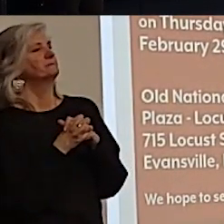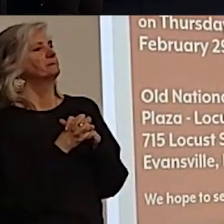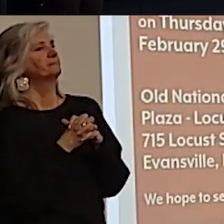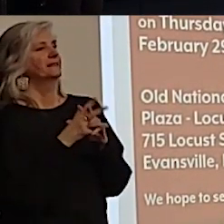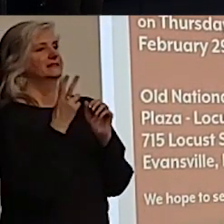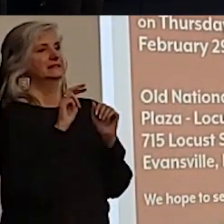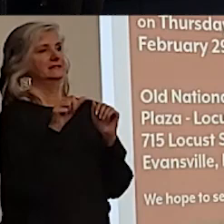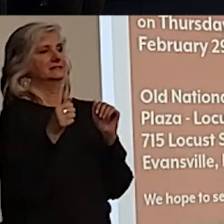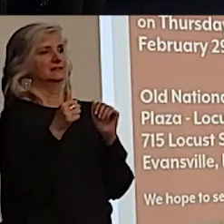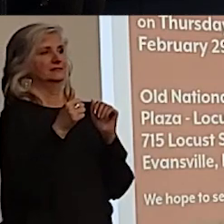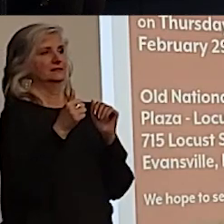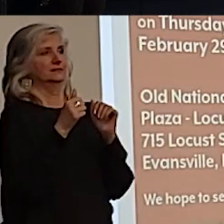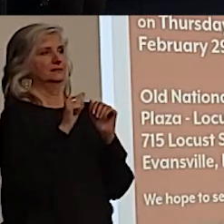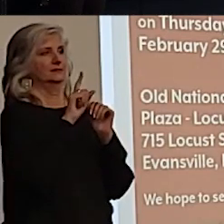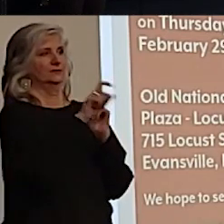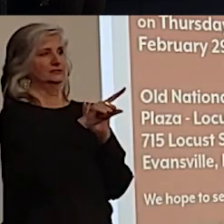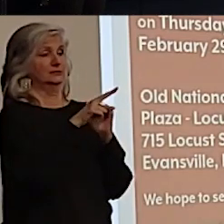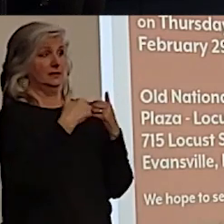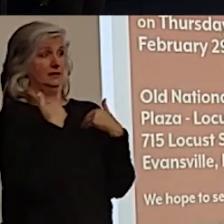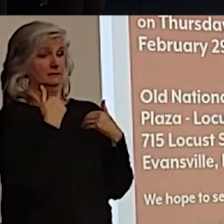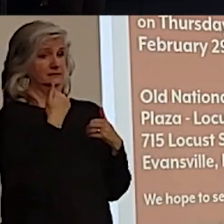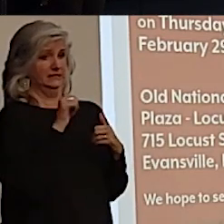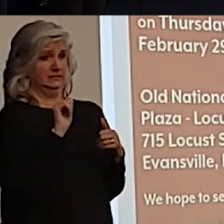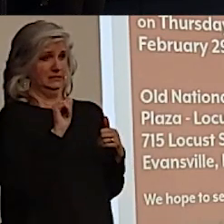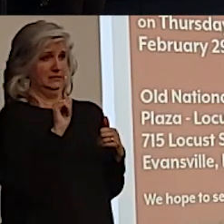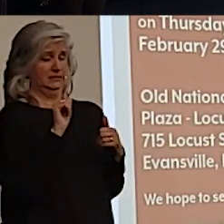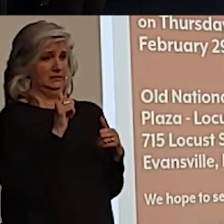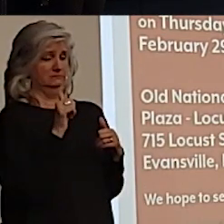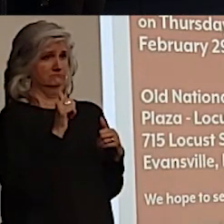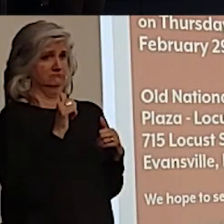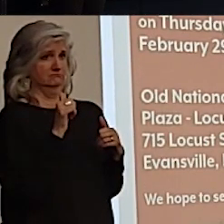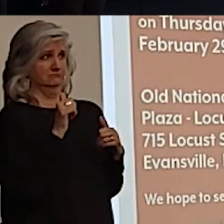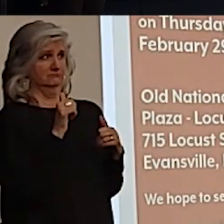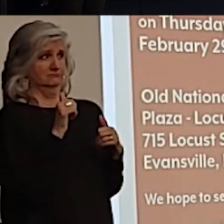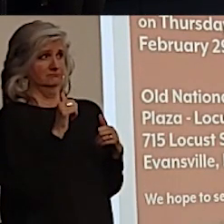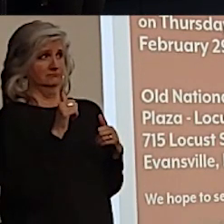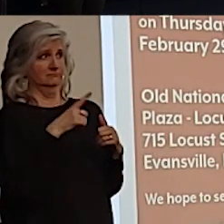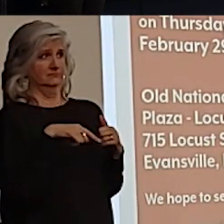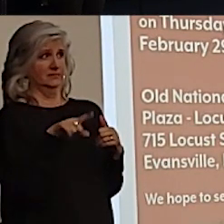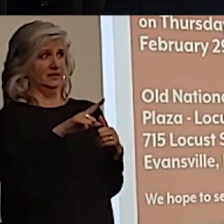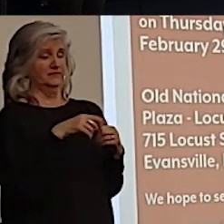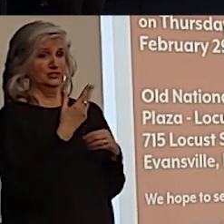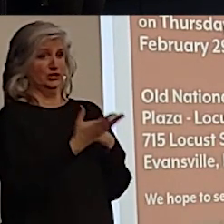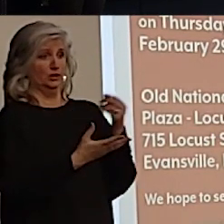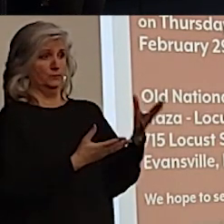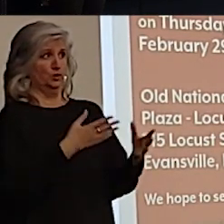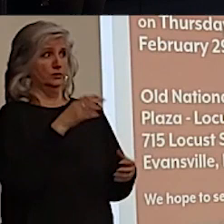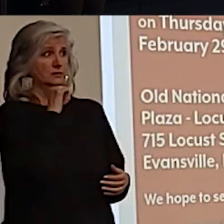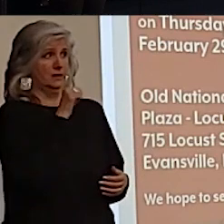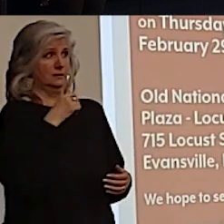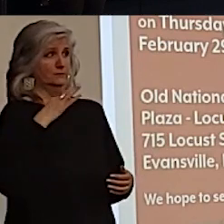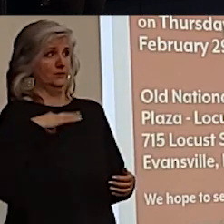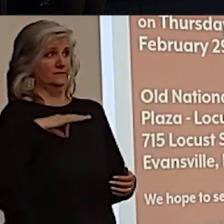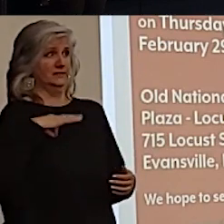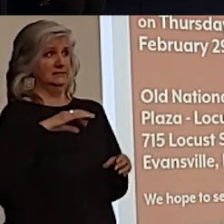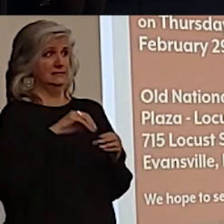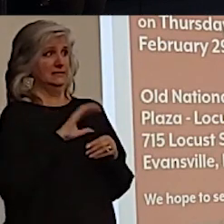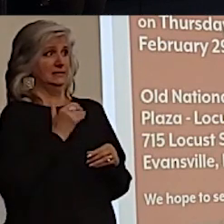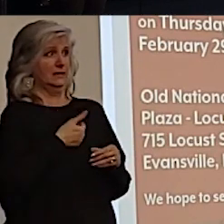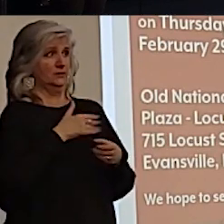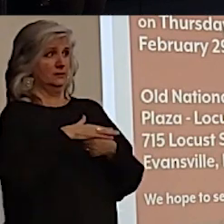Then another question is, have any of the charitable nonprofits in